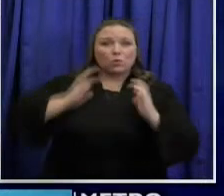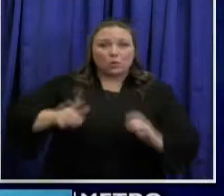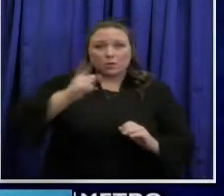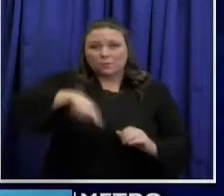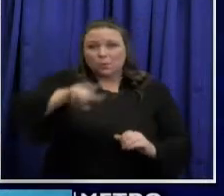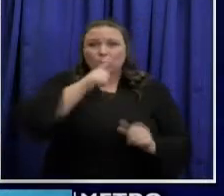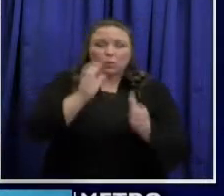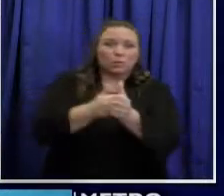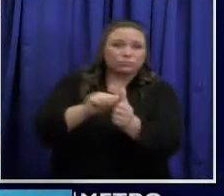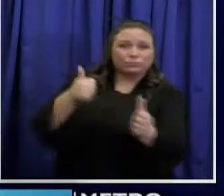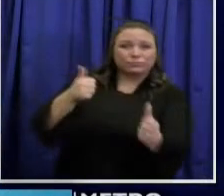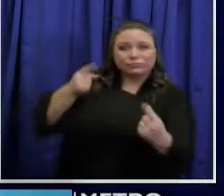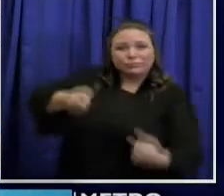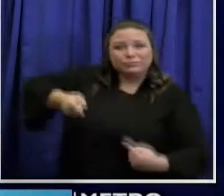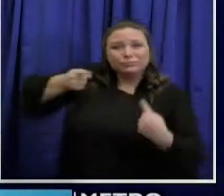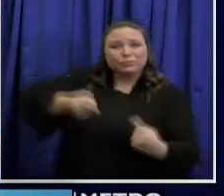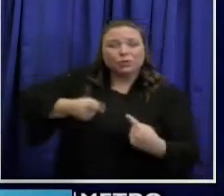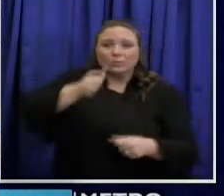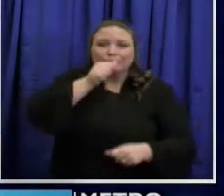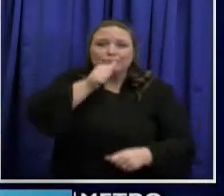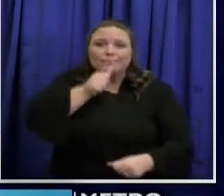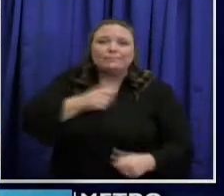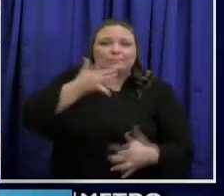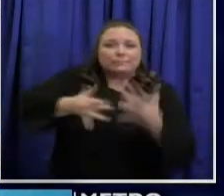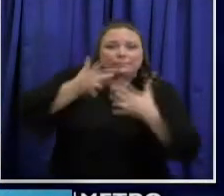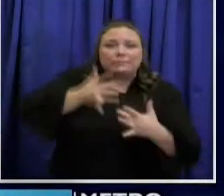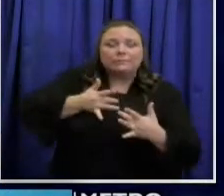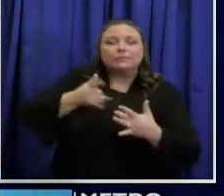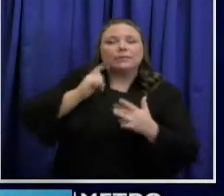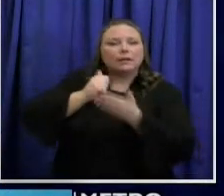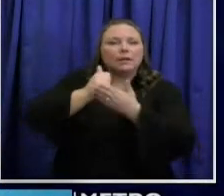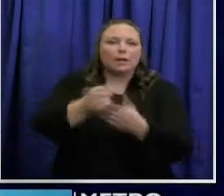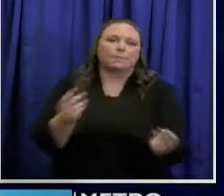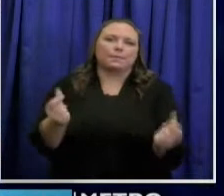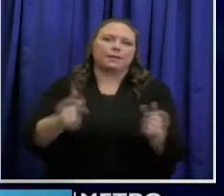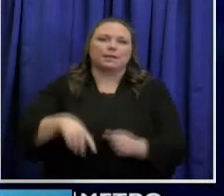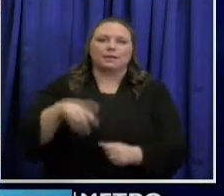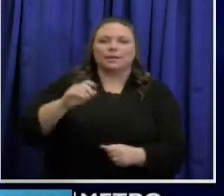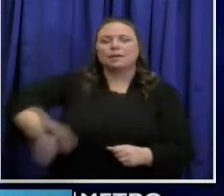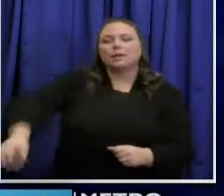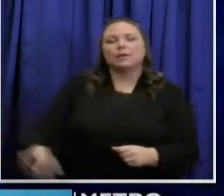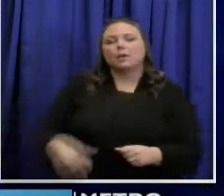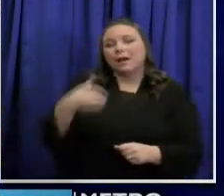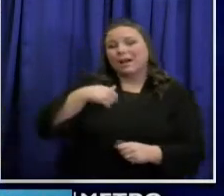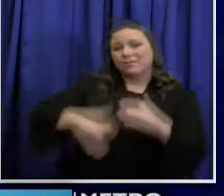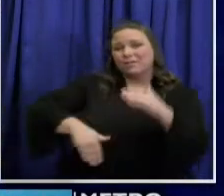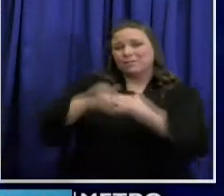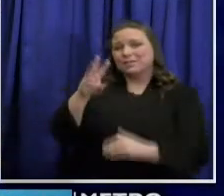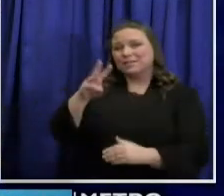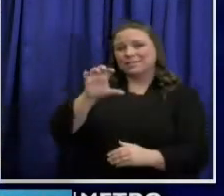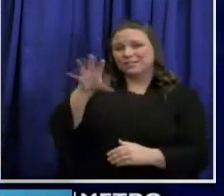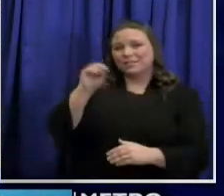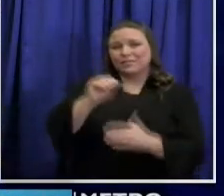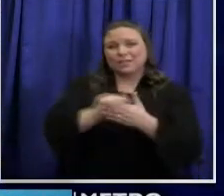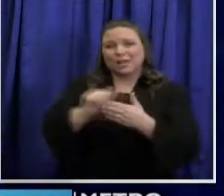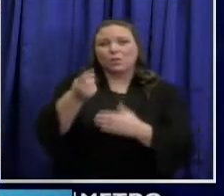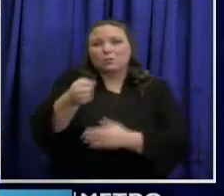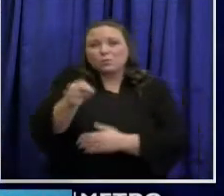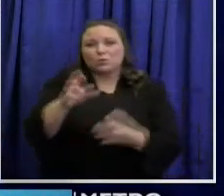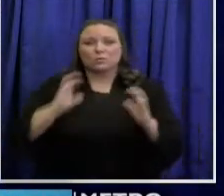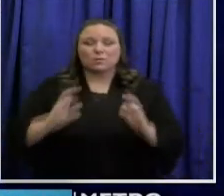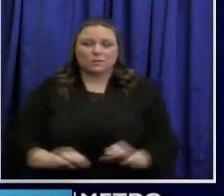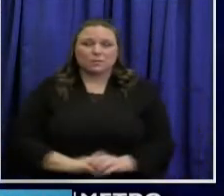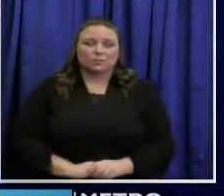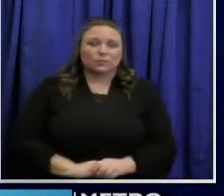struggling to pay their bills who need link, up to $650 per eligible customer. Additionally, there